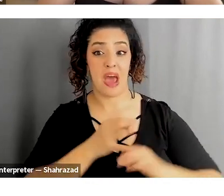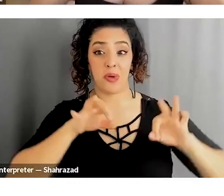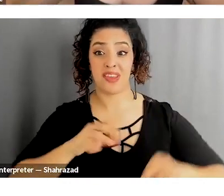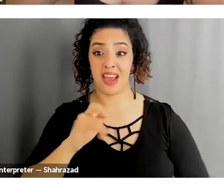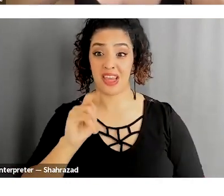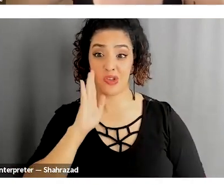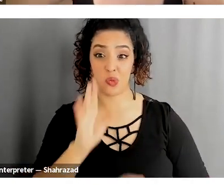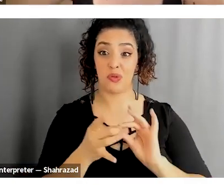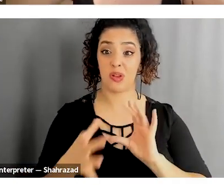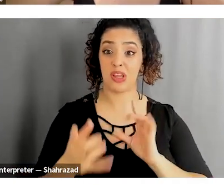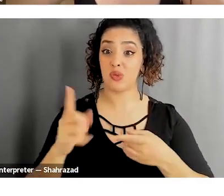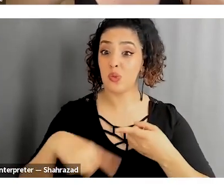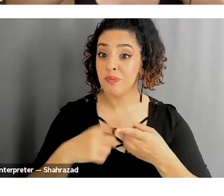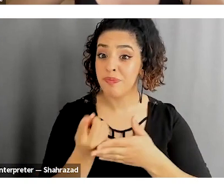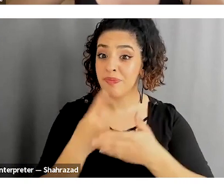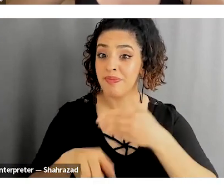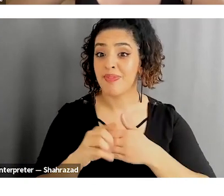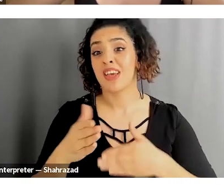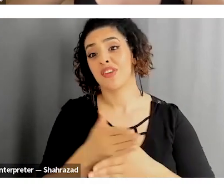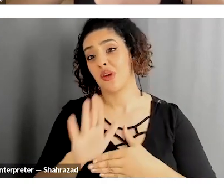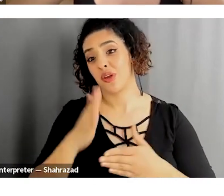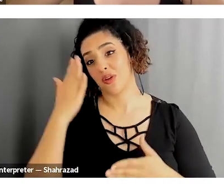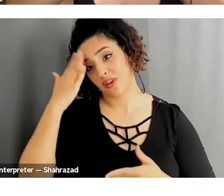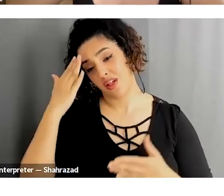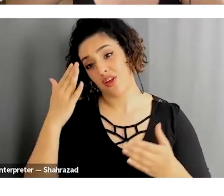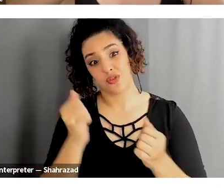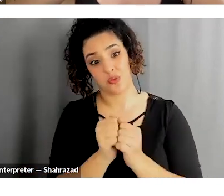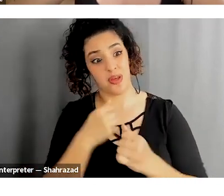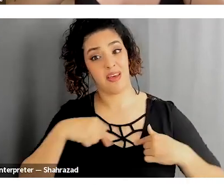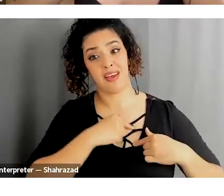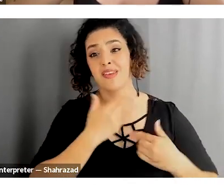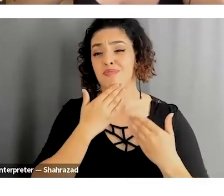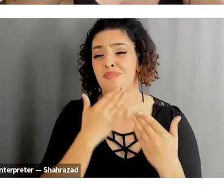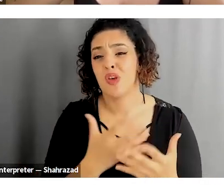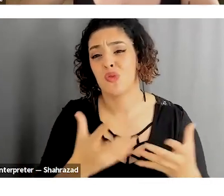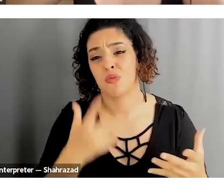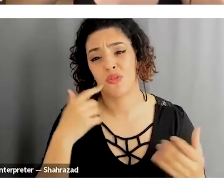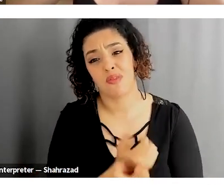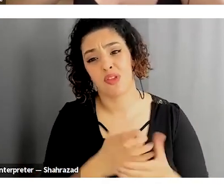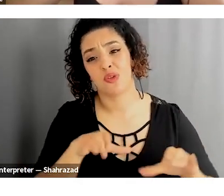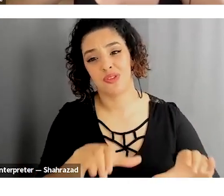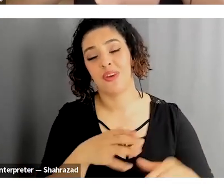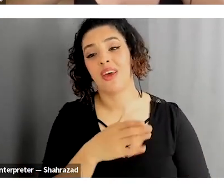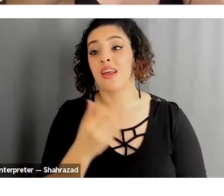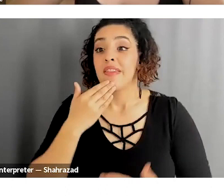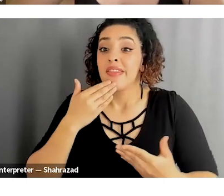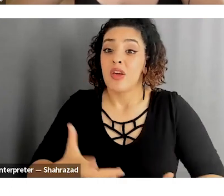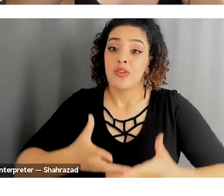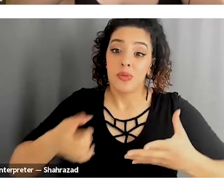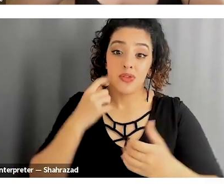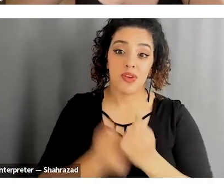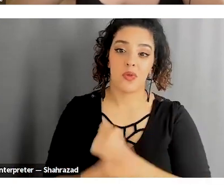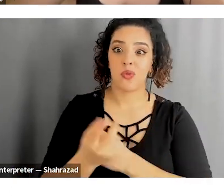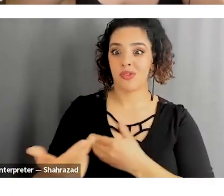just, sharing your knowledge with us. Thank you so much for everything that you do. And thank you so much for everyone that